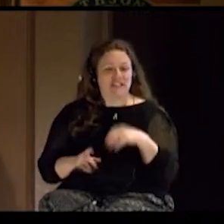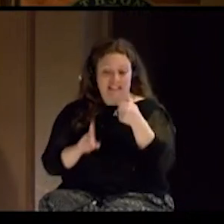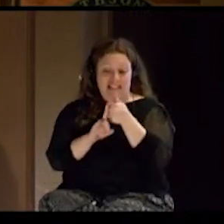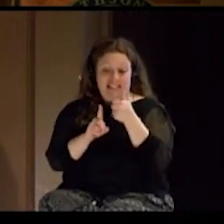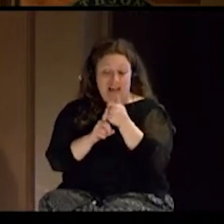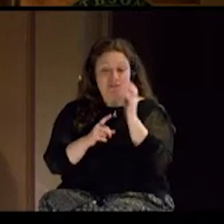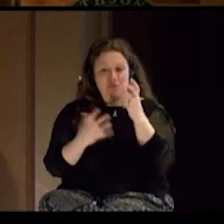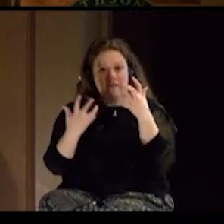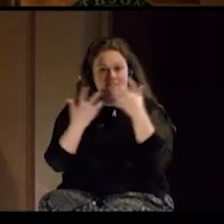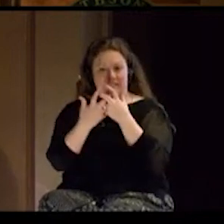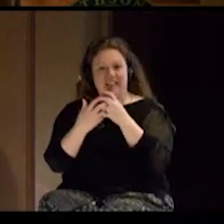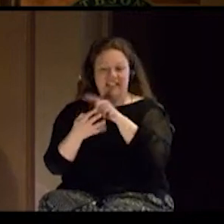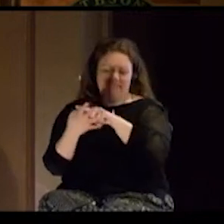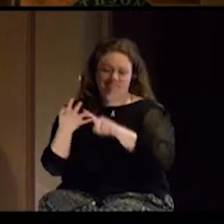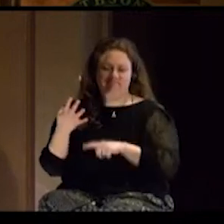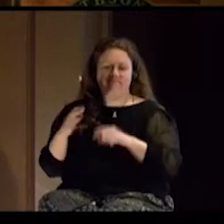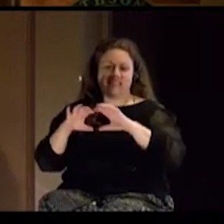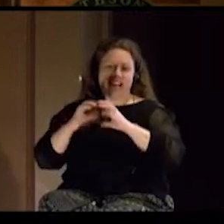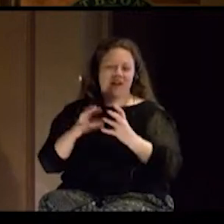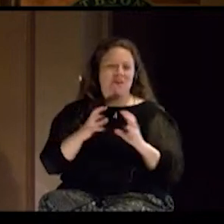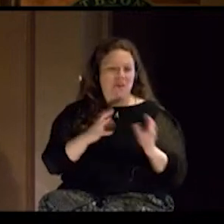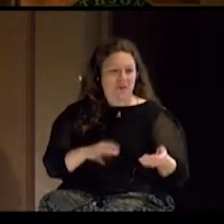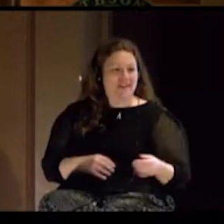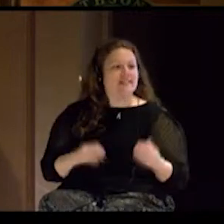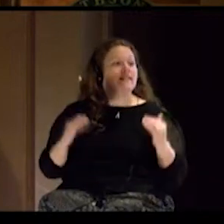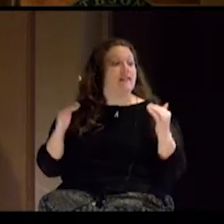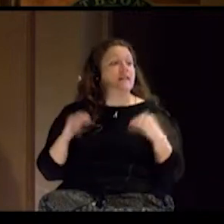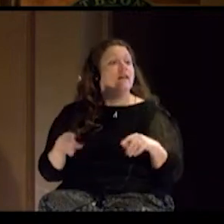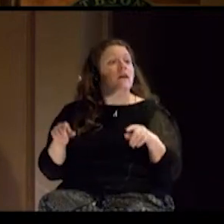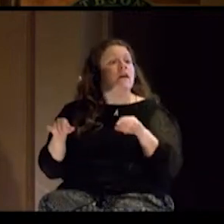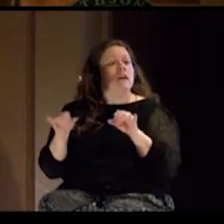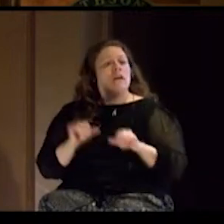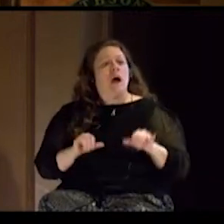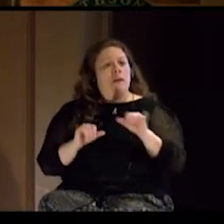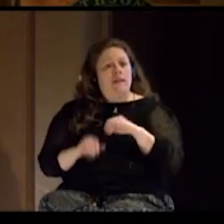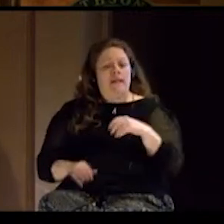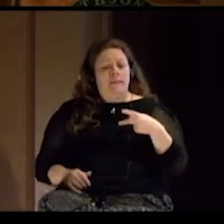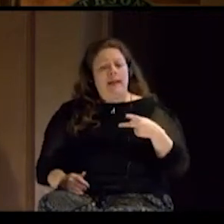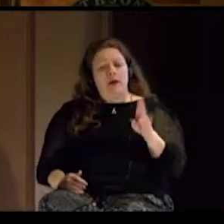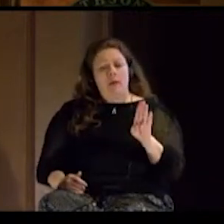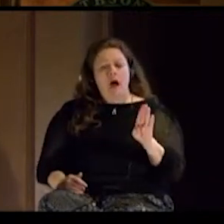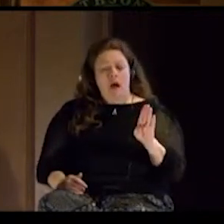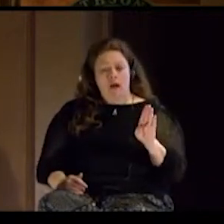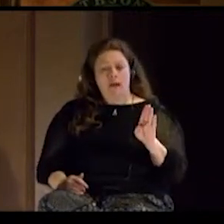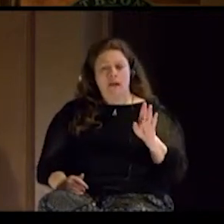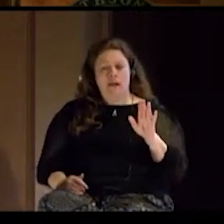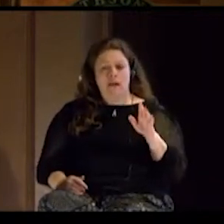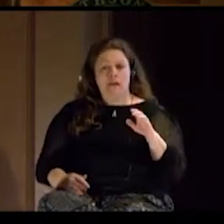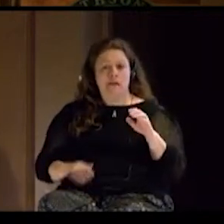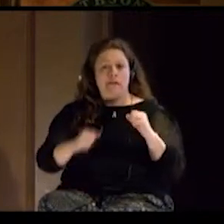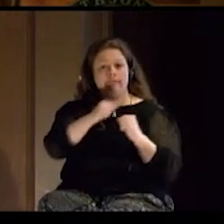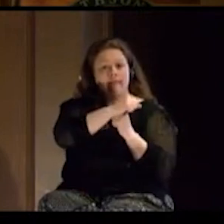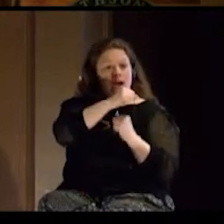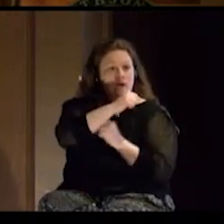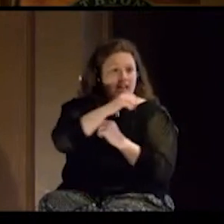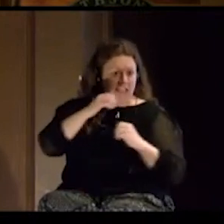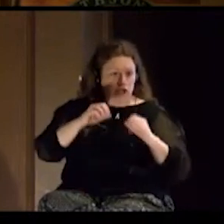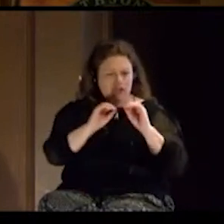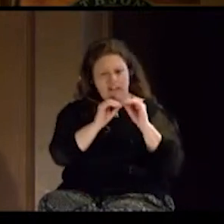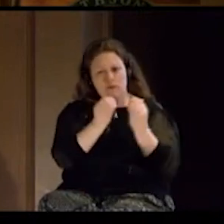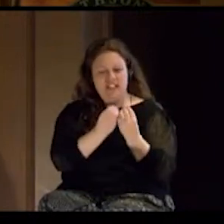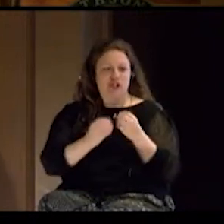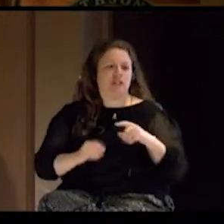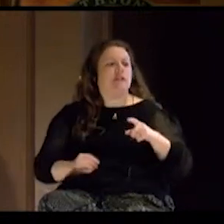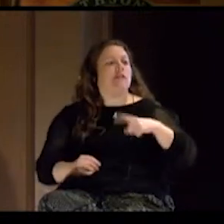Through the generous support of the Peter and Carmen Lucia Buck Foundation, we have been able to bring back these 10 extraordinary